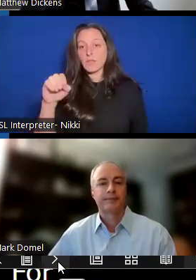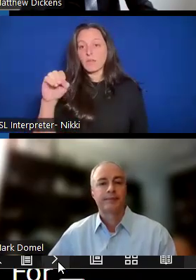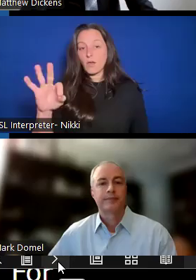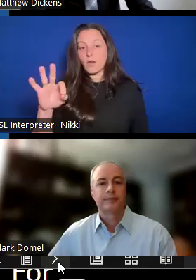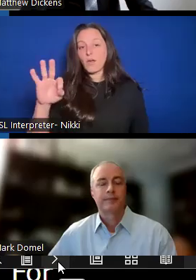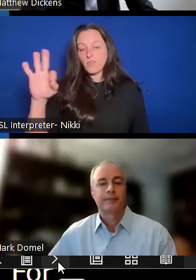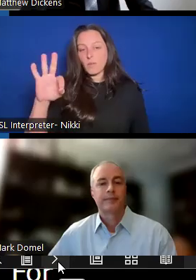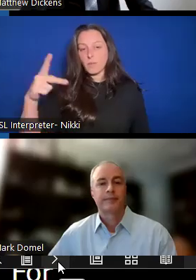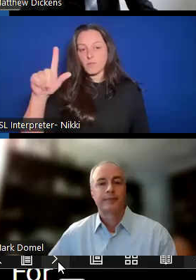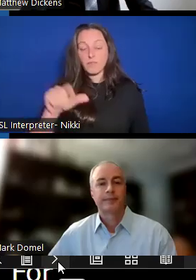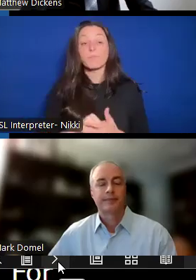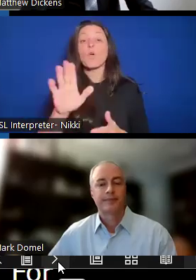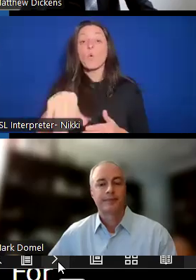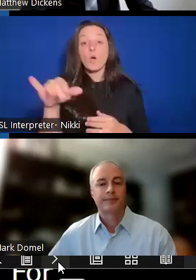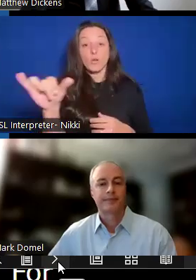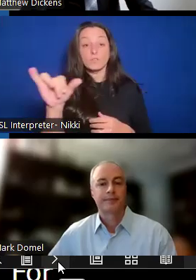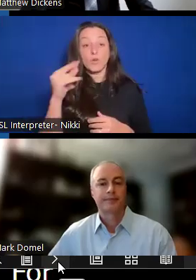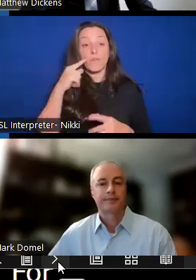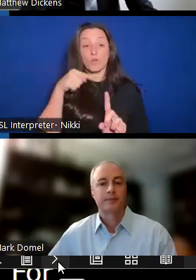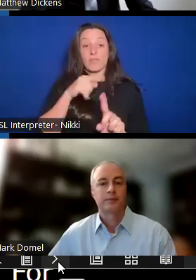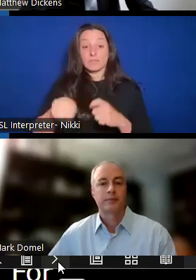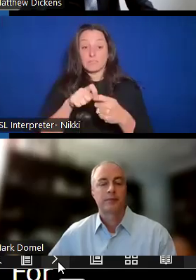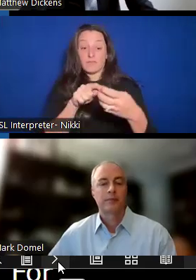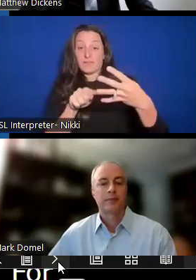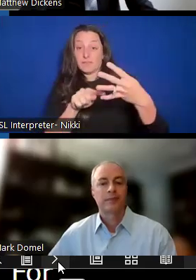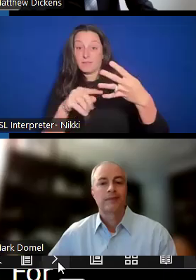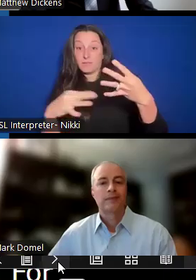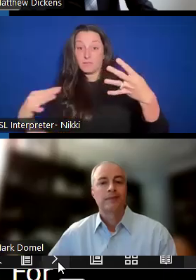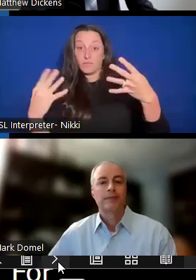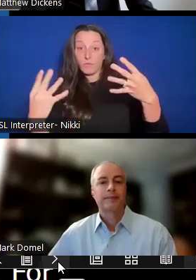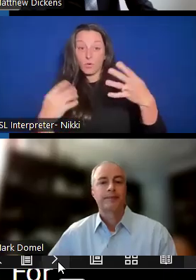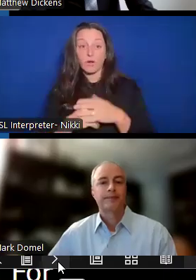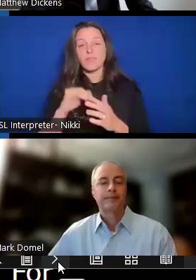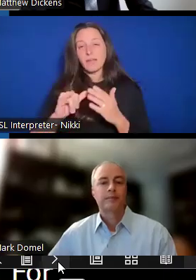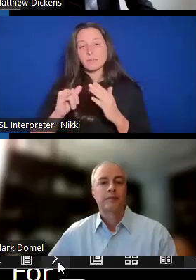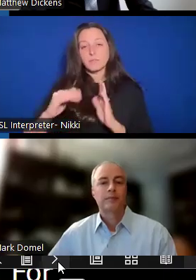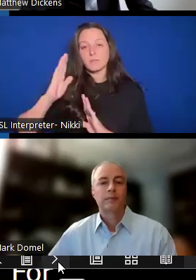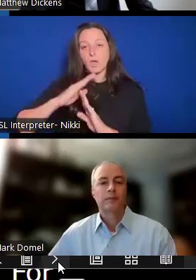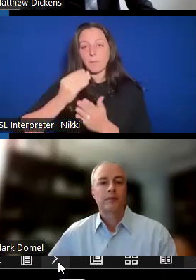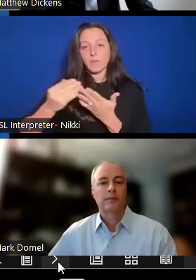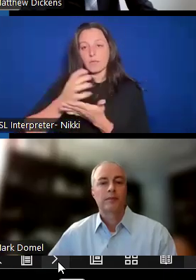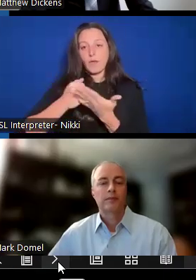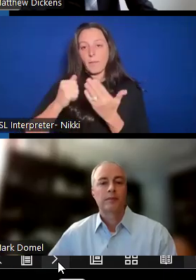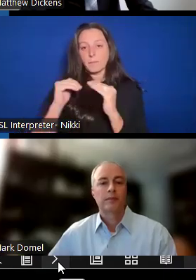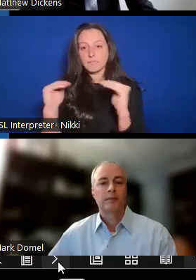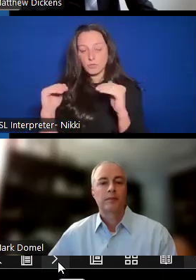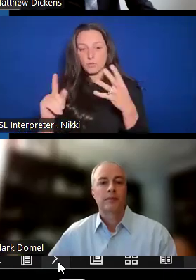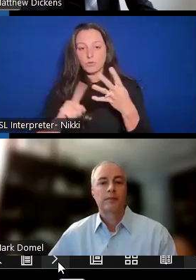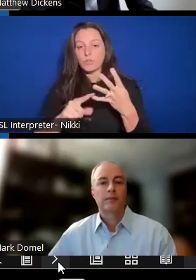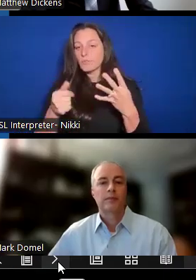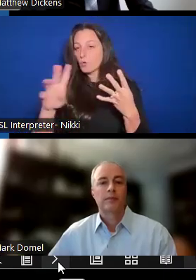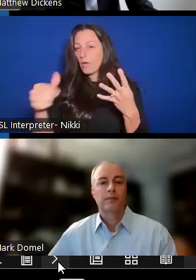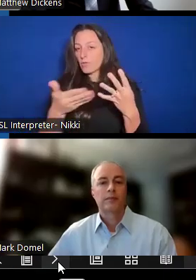level. And also in this specific tier, which is the highest income tier, there are a couple of other